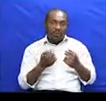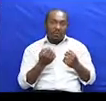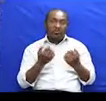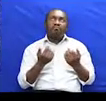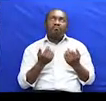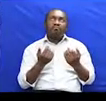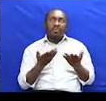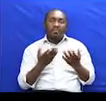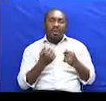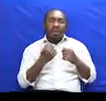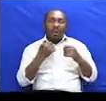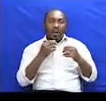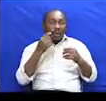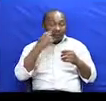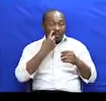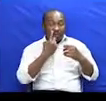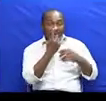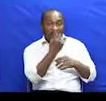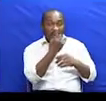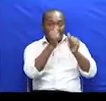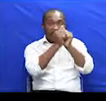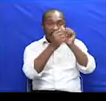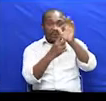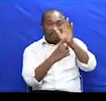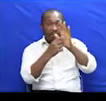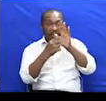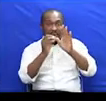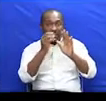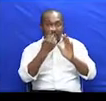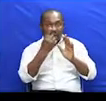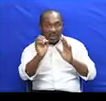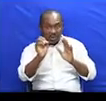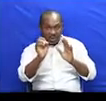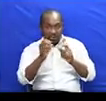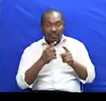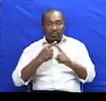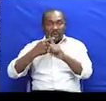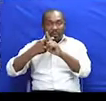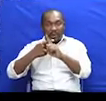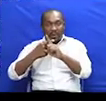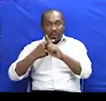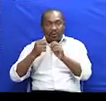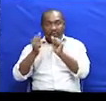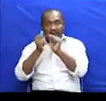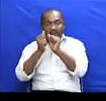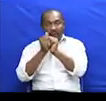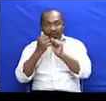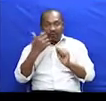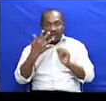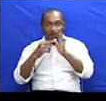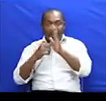is for experiment 1, it is 16.10. For experiment 2, it is